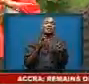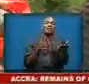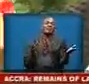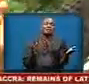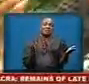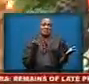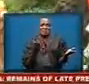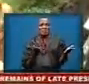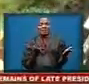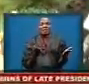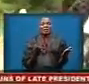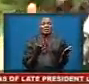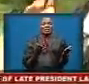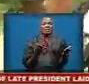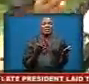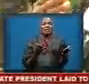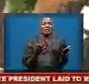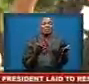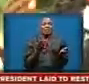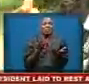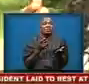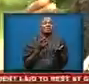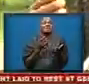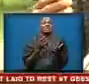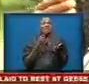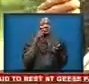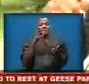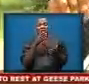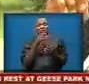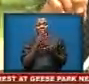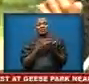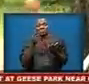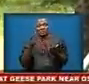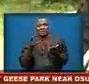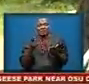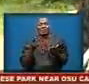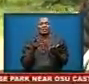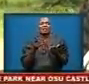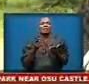if you can. Let me to know and say something to you small within a minute.